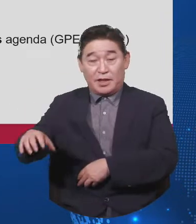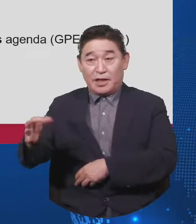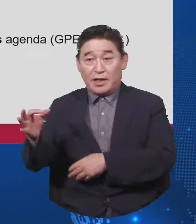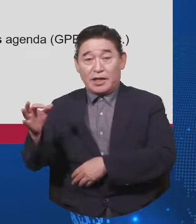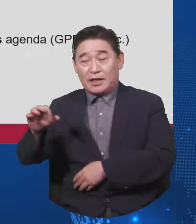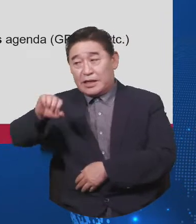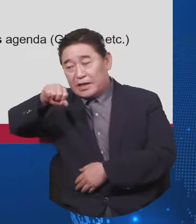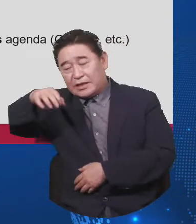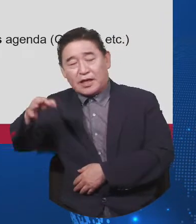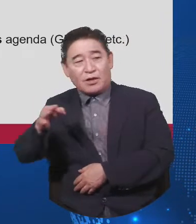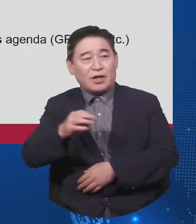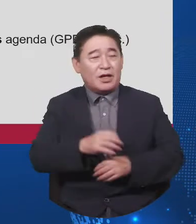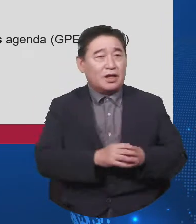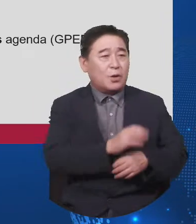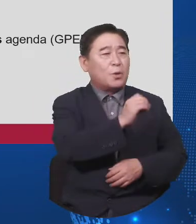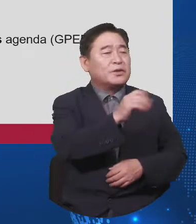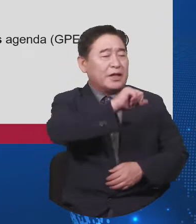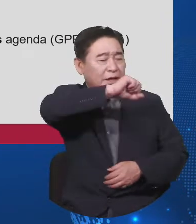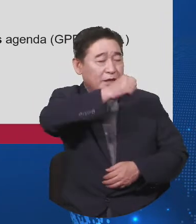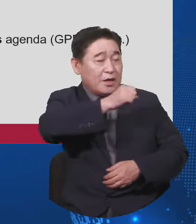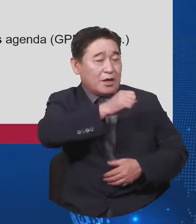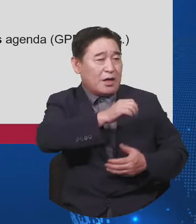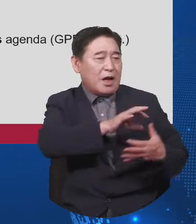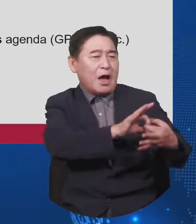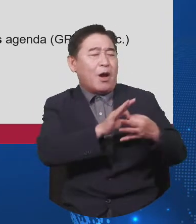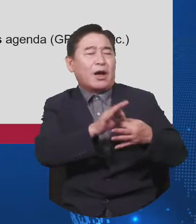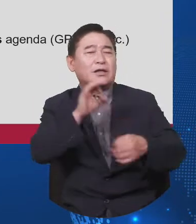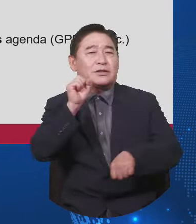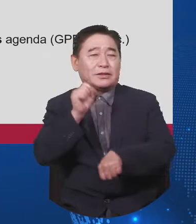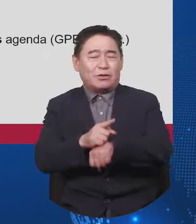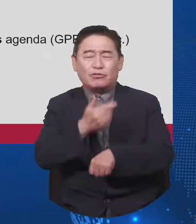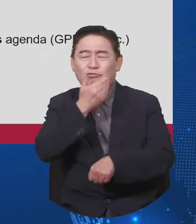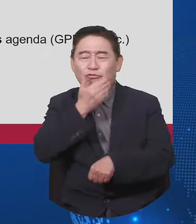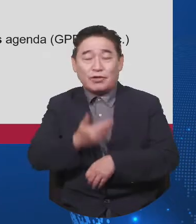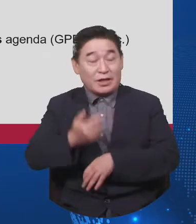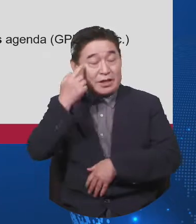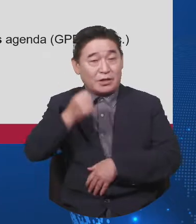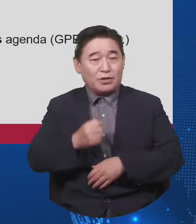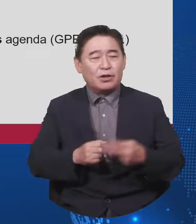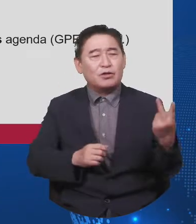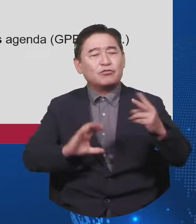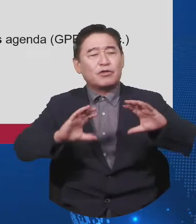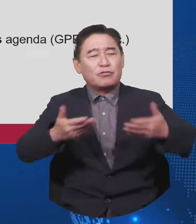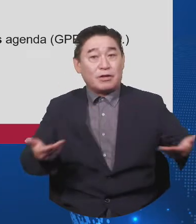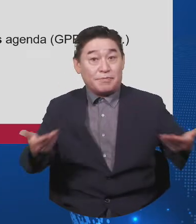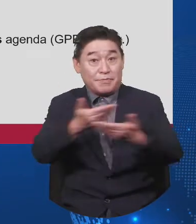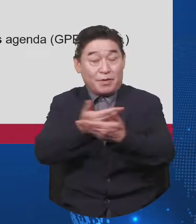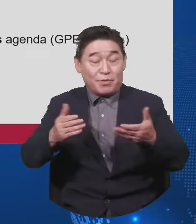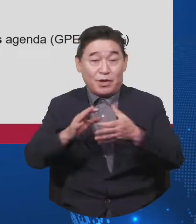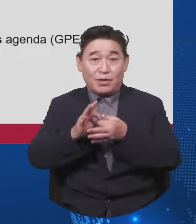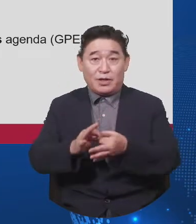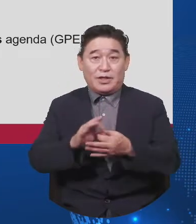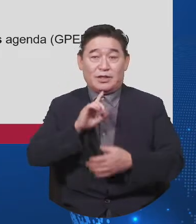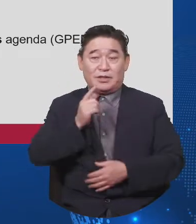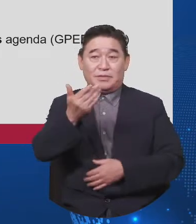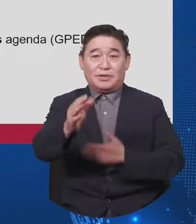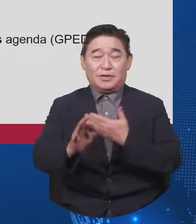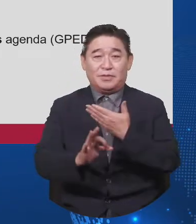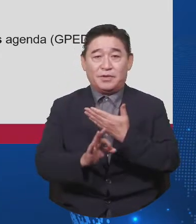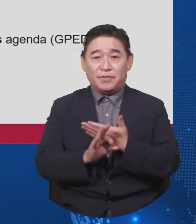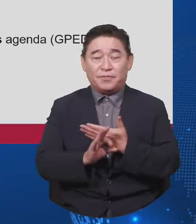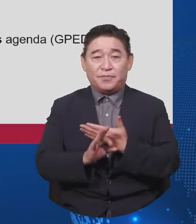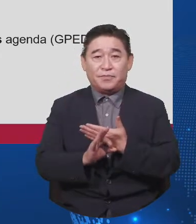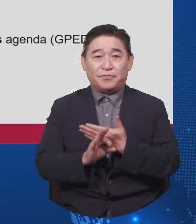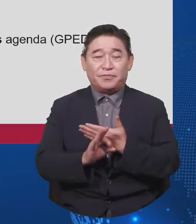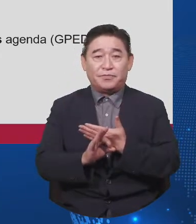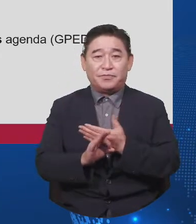Role and views on South-South cooperation. I think we can also, I can provide more insights on